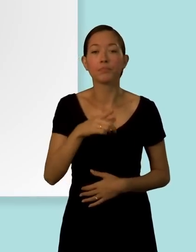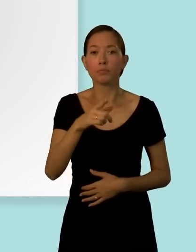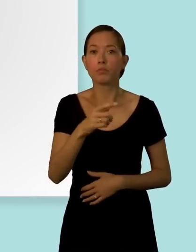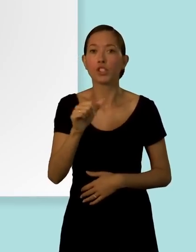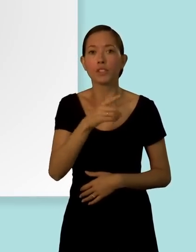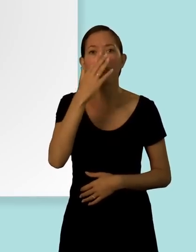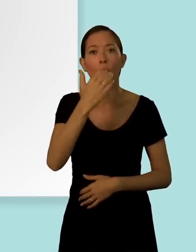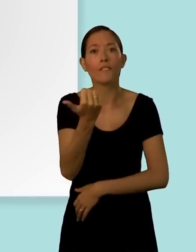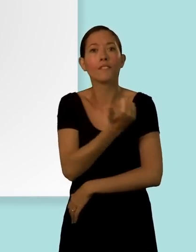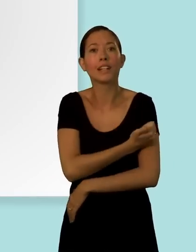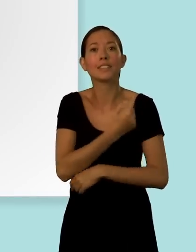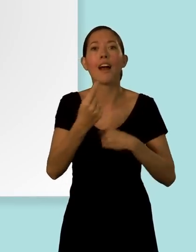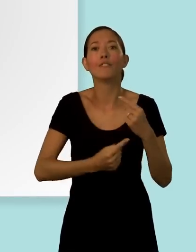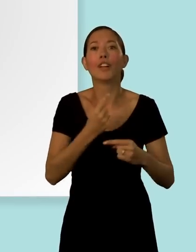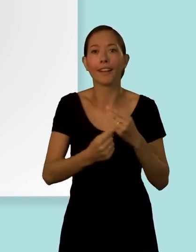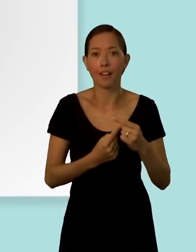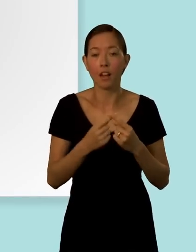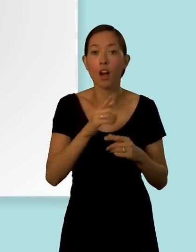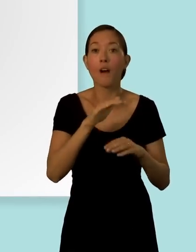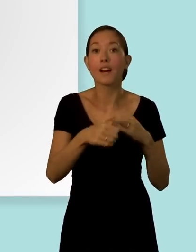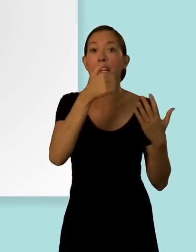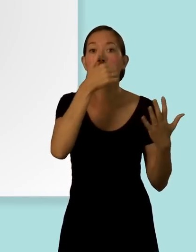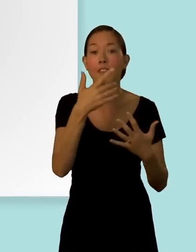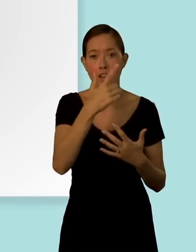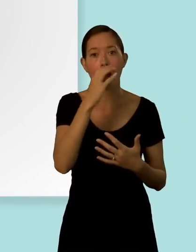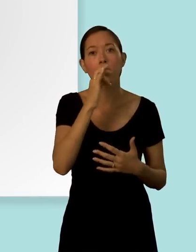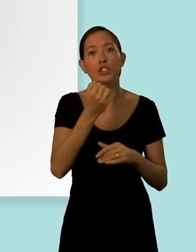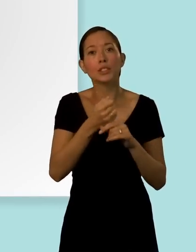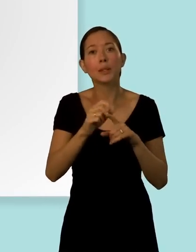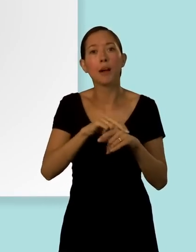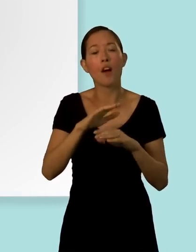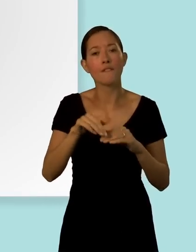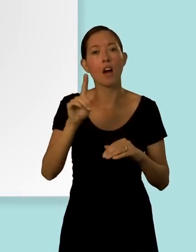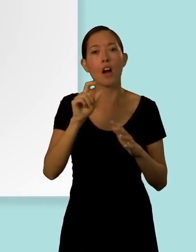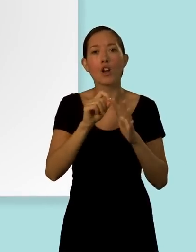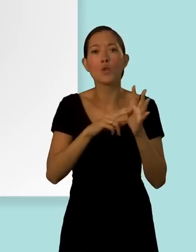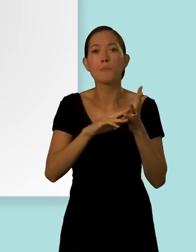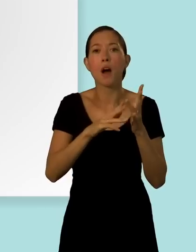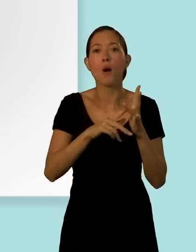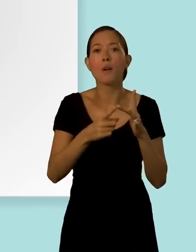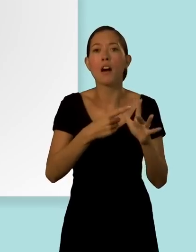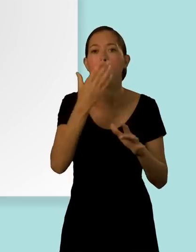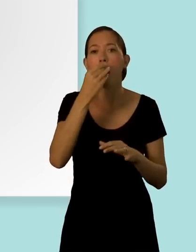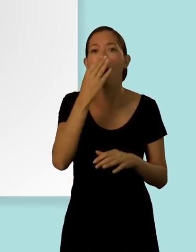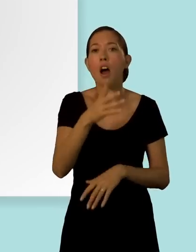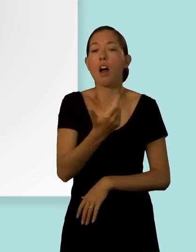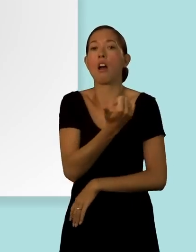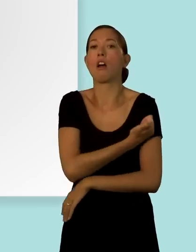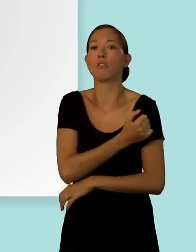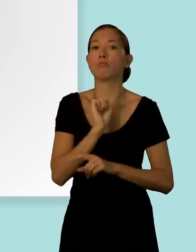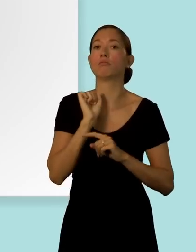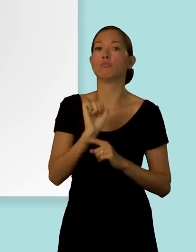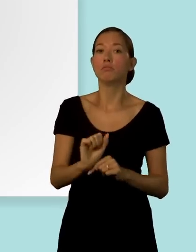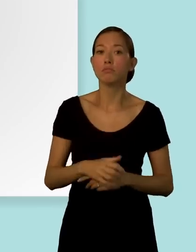smoke, have a think about stopping. Have the flu vaccine each year, and if you're over 65, you can also ask